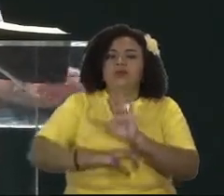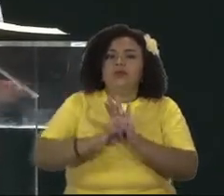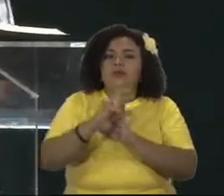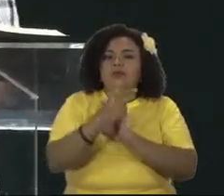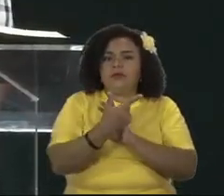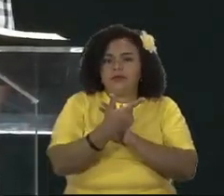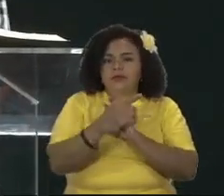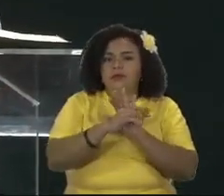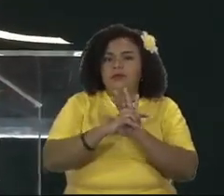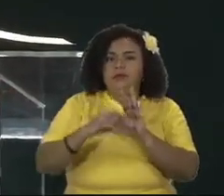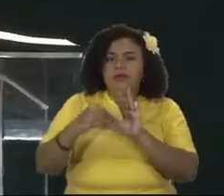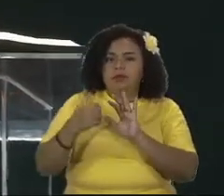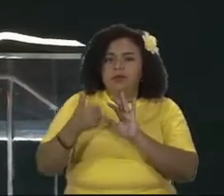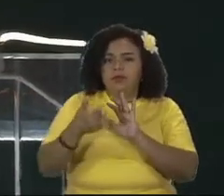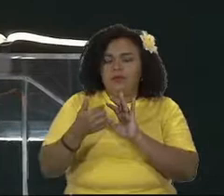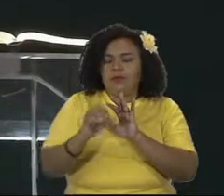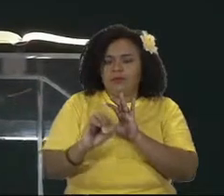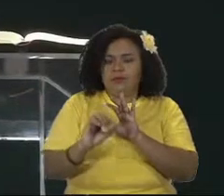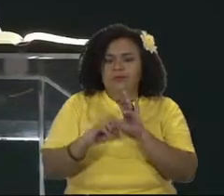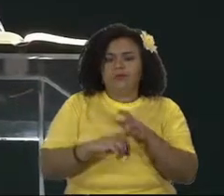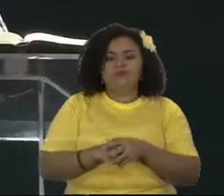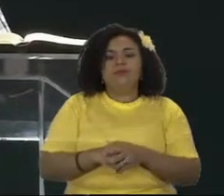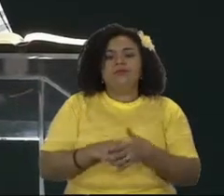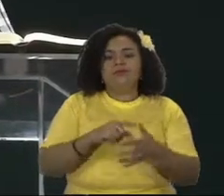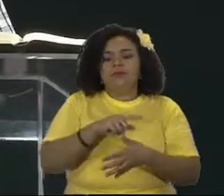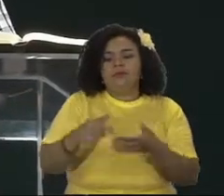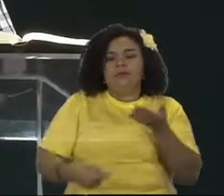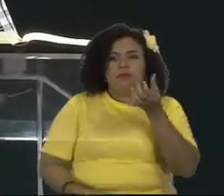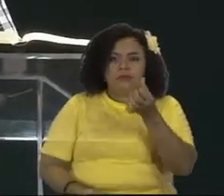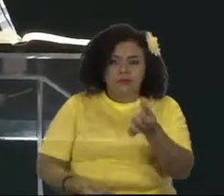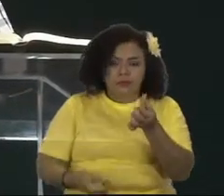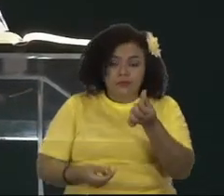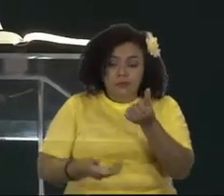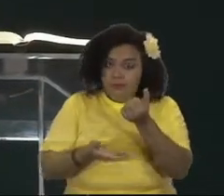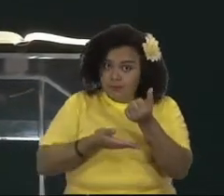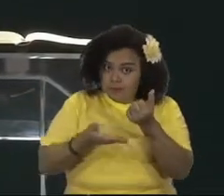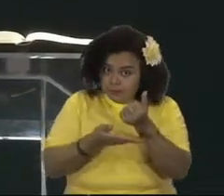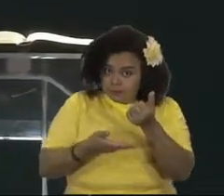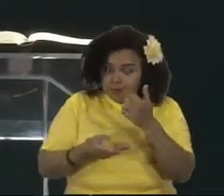last versicle, and our sixth element,